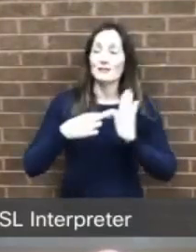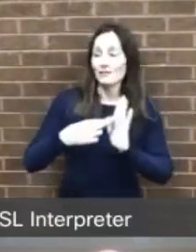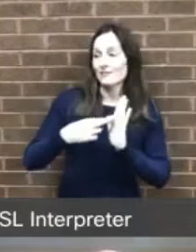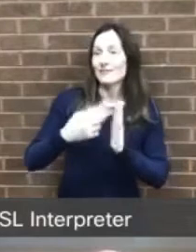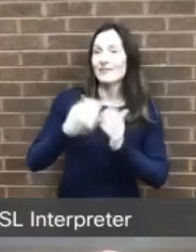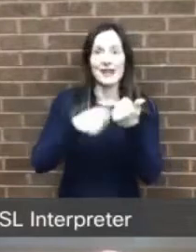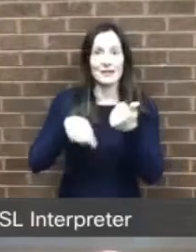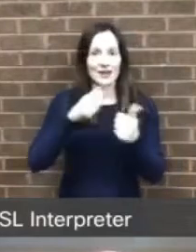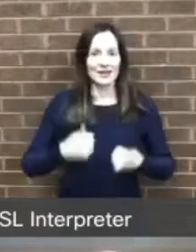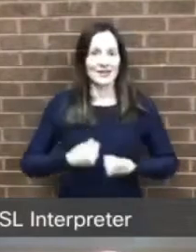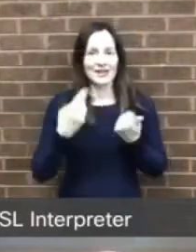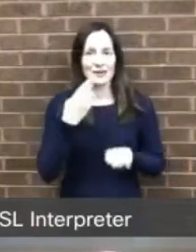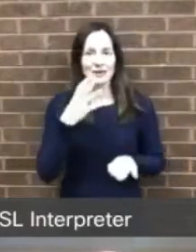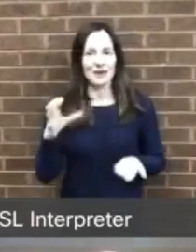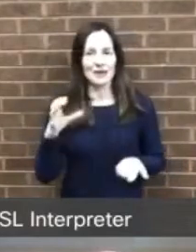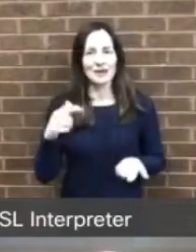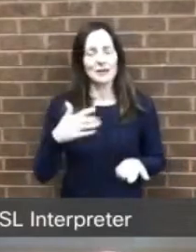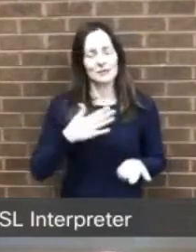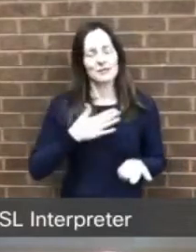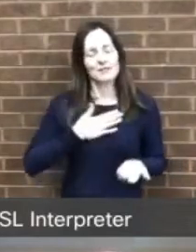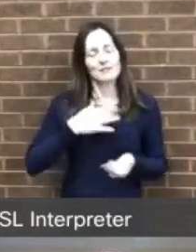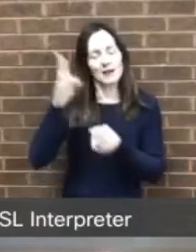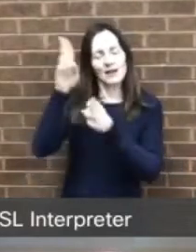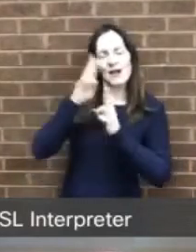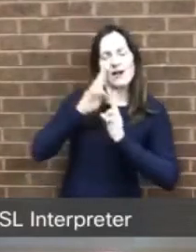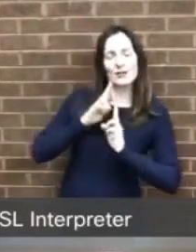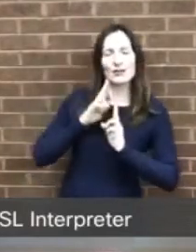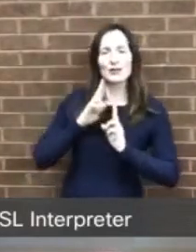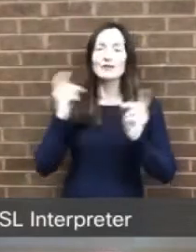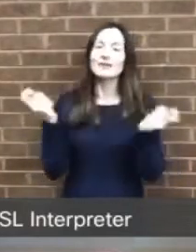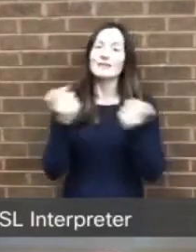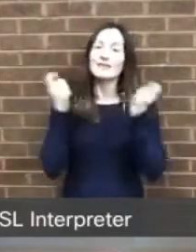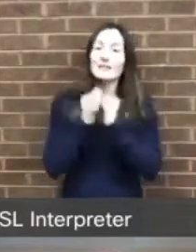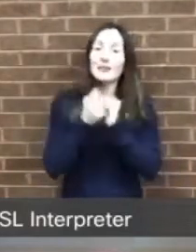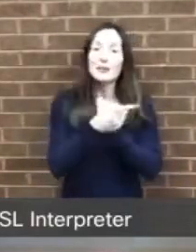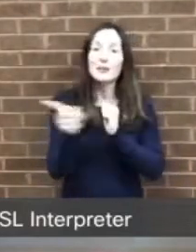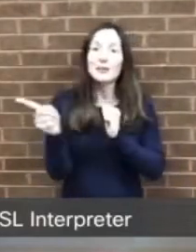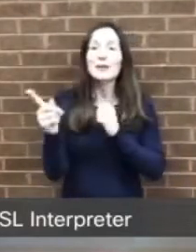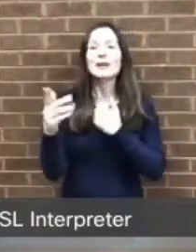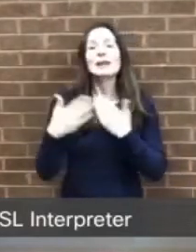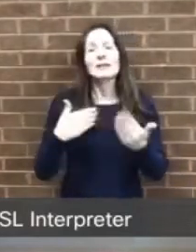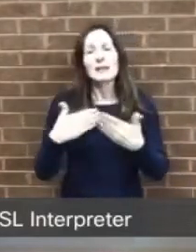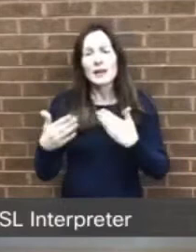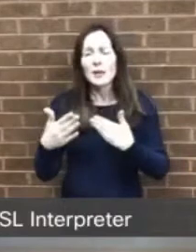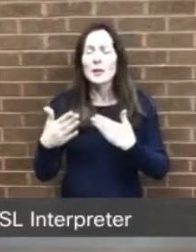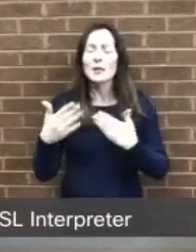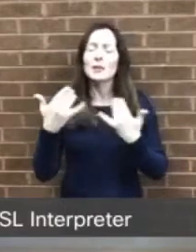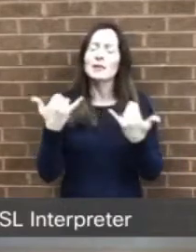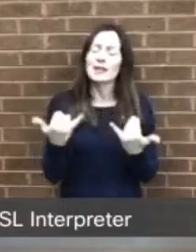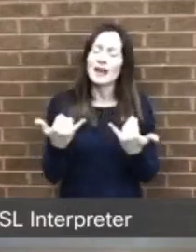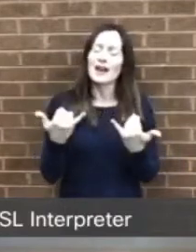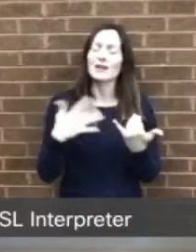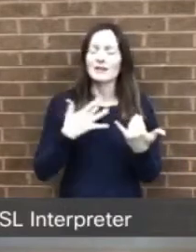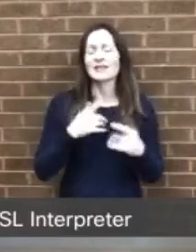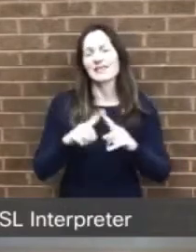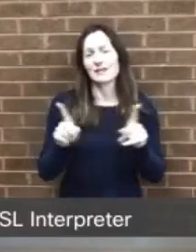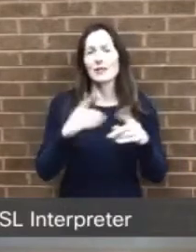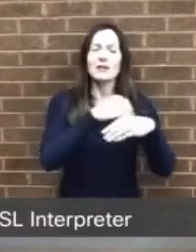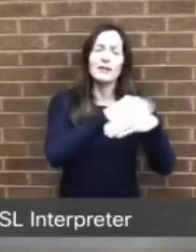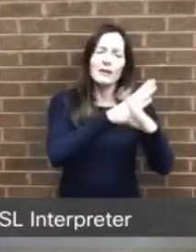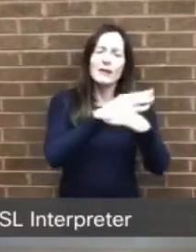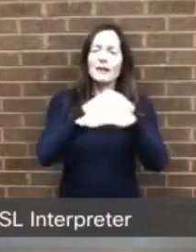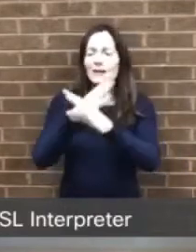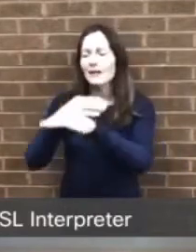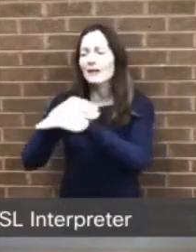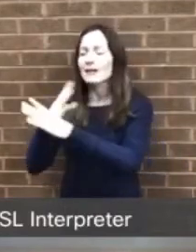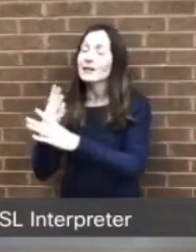so honored to celebrate with you, even though it's in a different kind of way, it's still in a very special